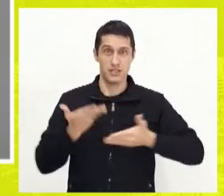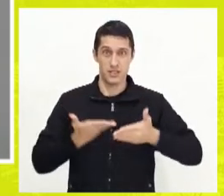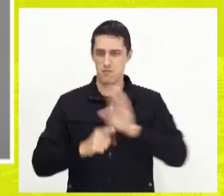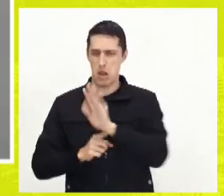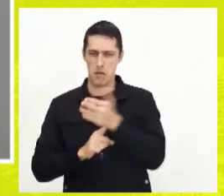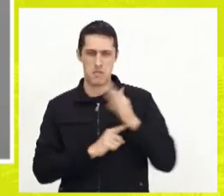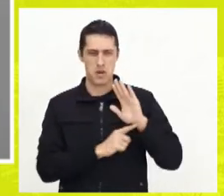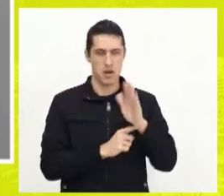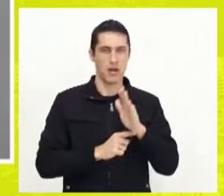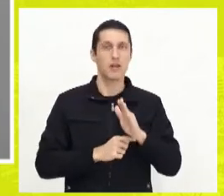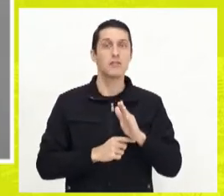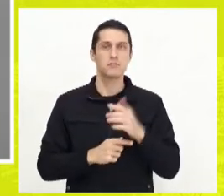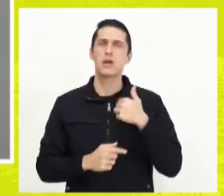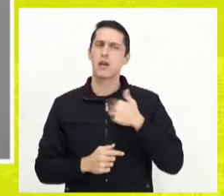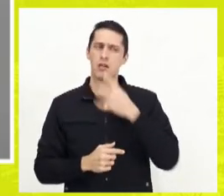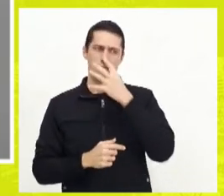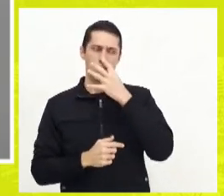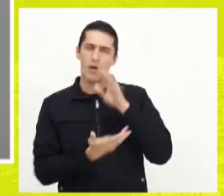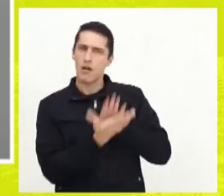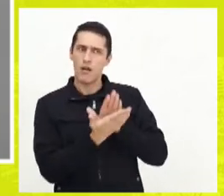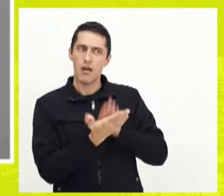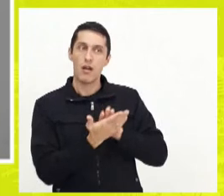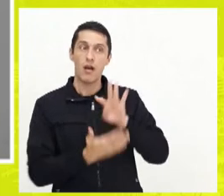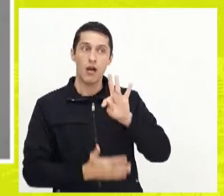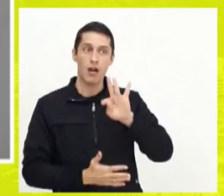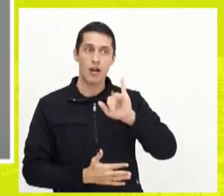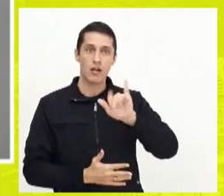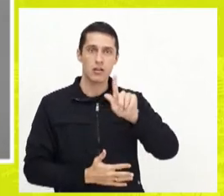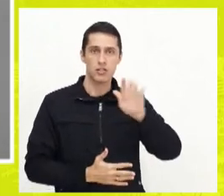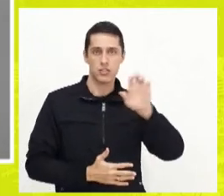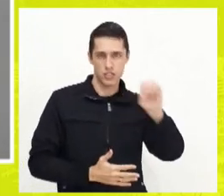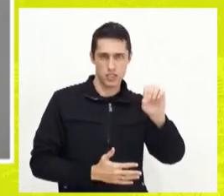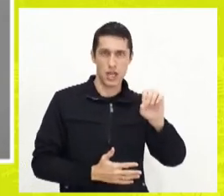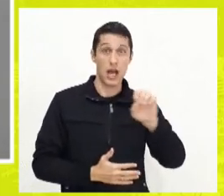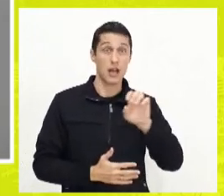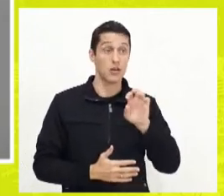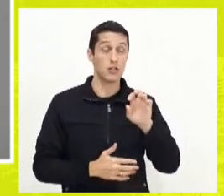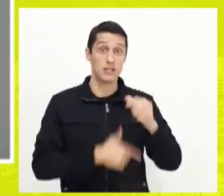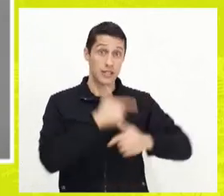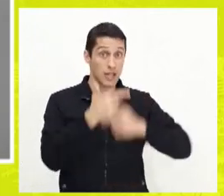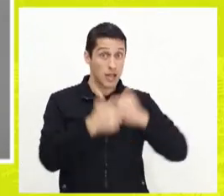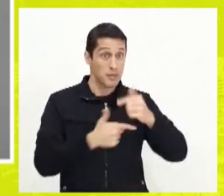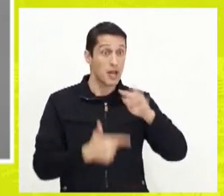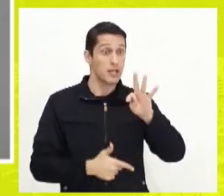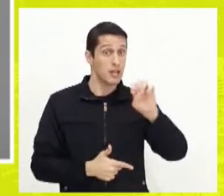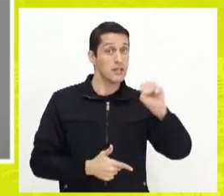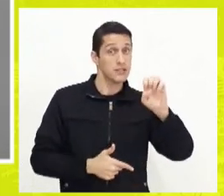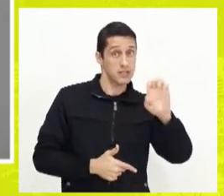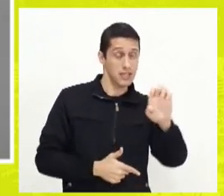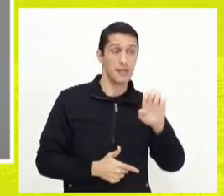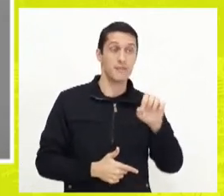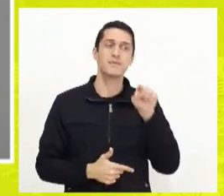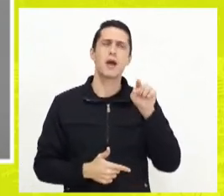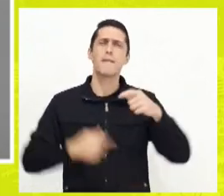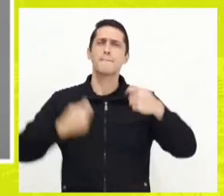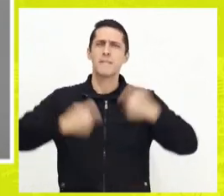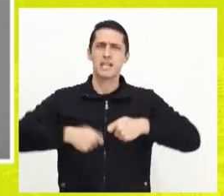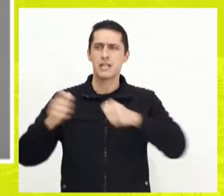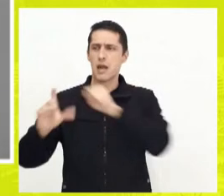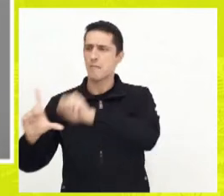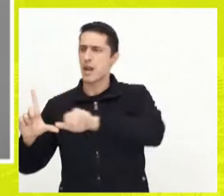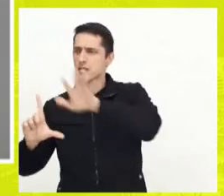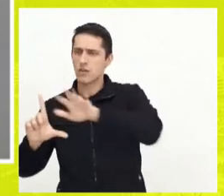applause to thiago's work at the superior court we must involve all platforms it's impossible to fight this